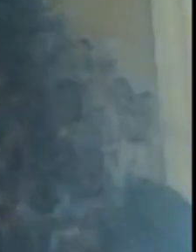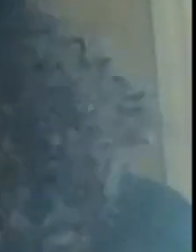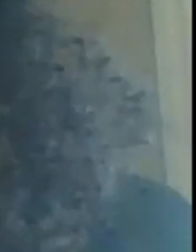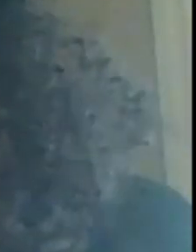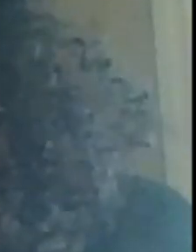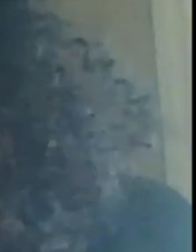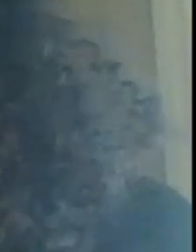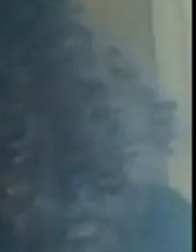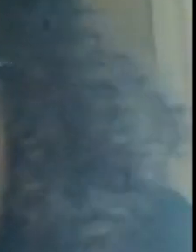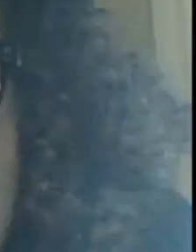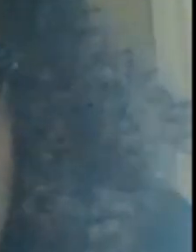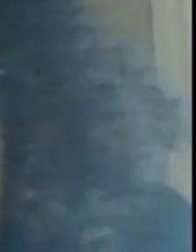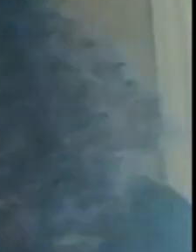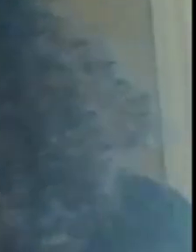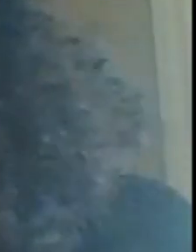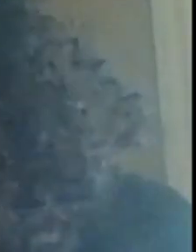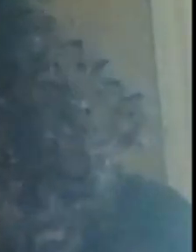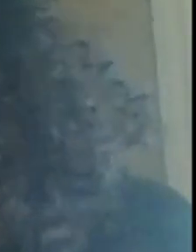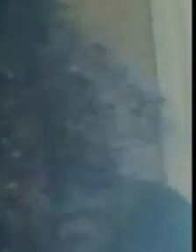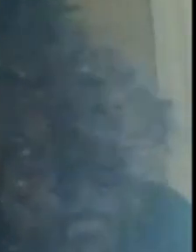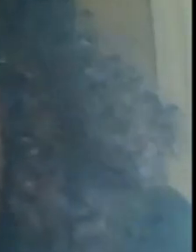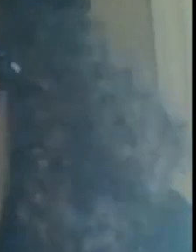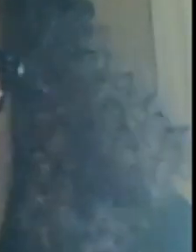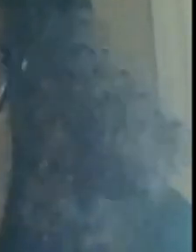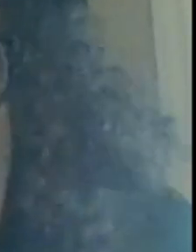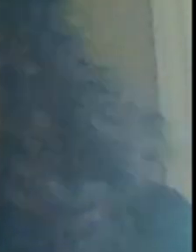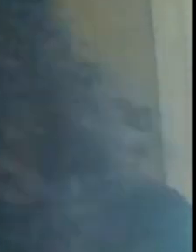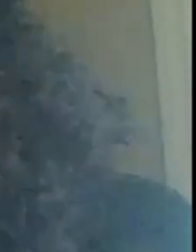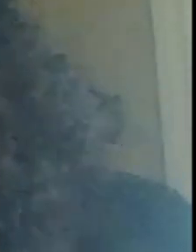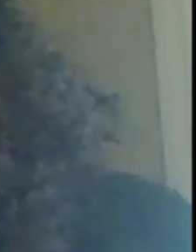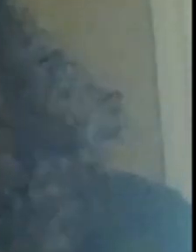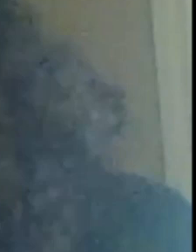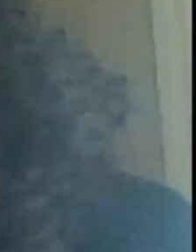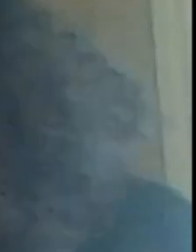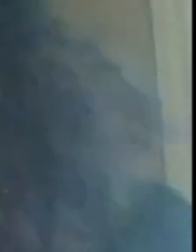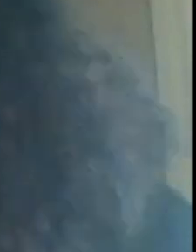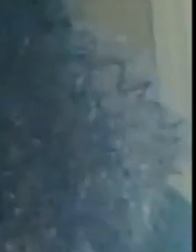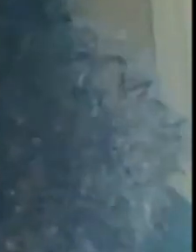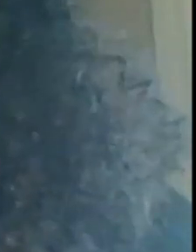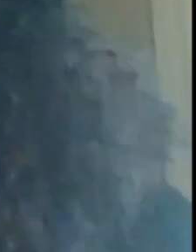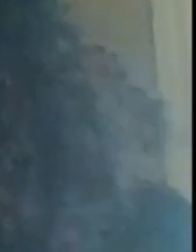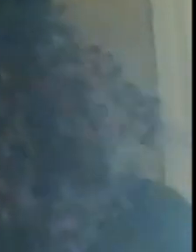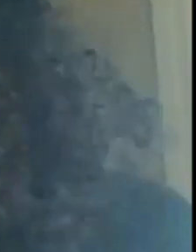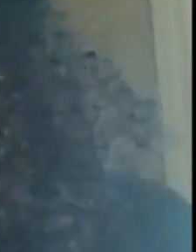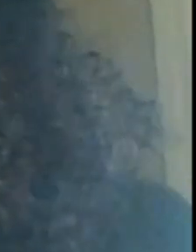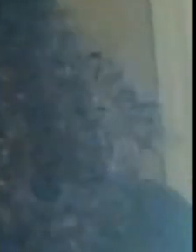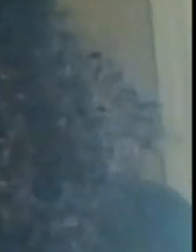and Dr. Welch at the end of the session. We hope to make sure that we answer everyone's questions.